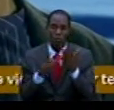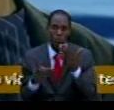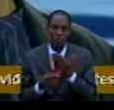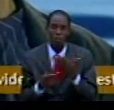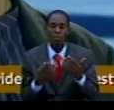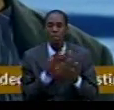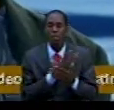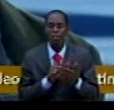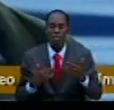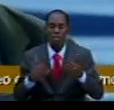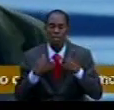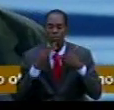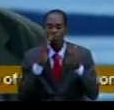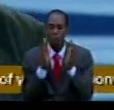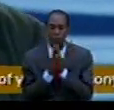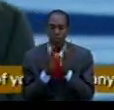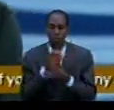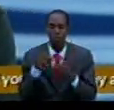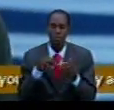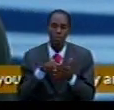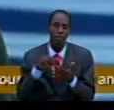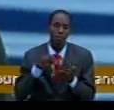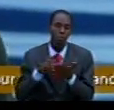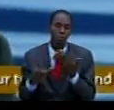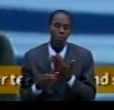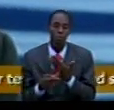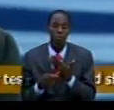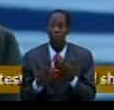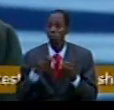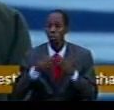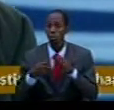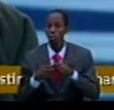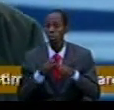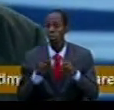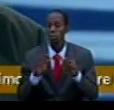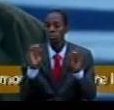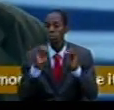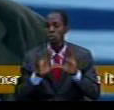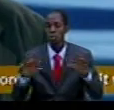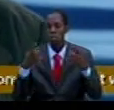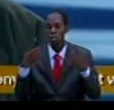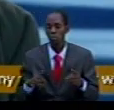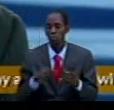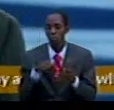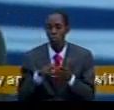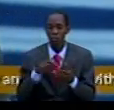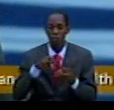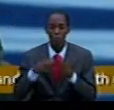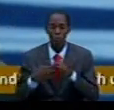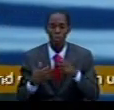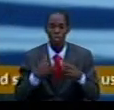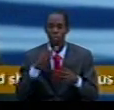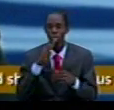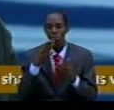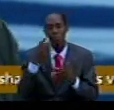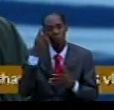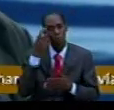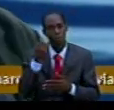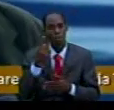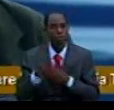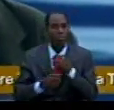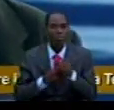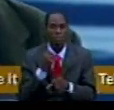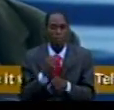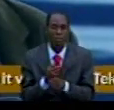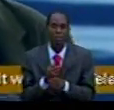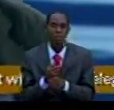Nothing is being happened. This thing has been here for almost 11 years now. After nursing my second